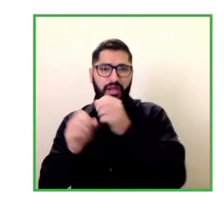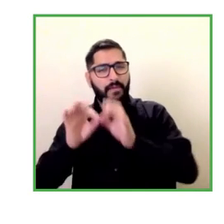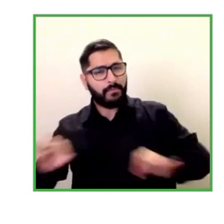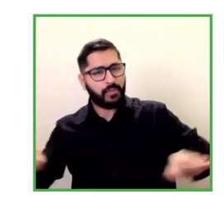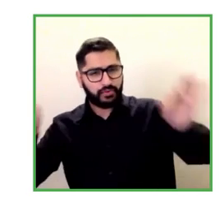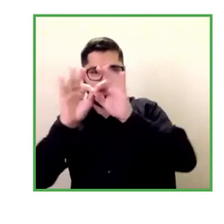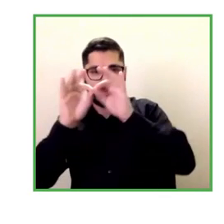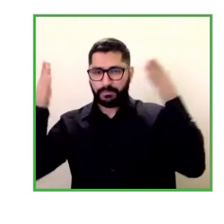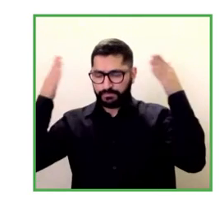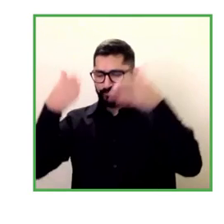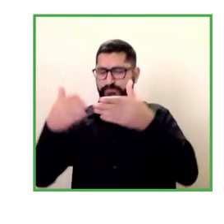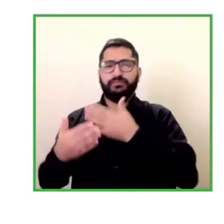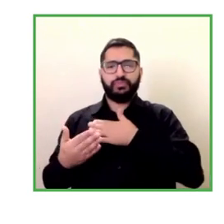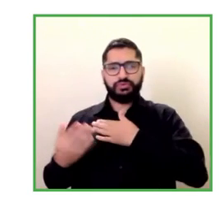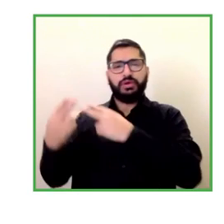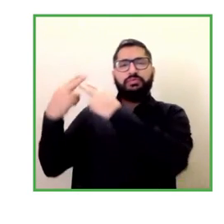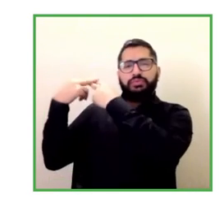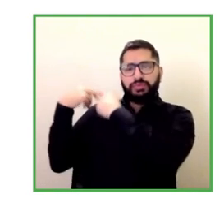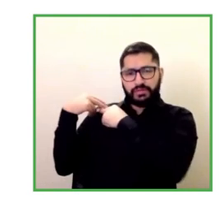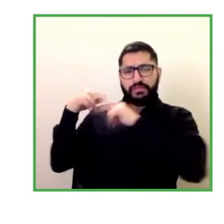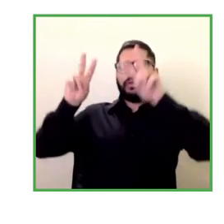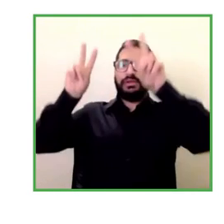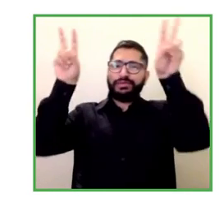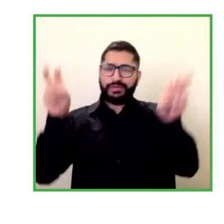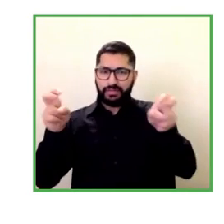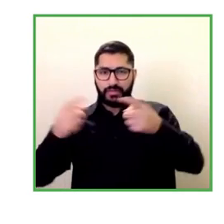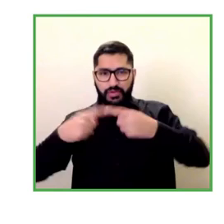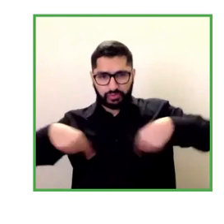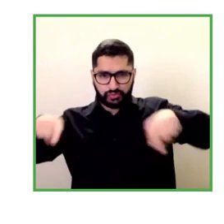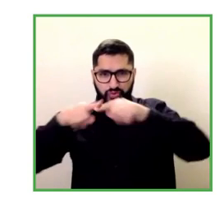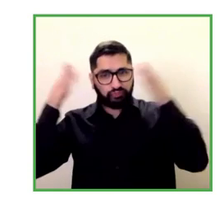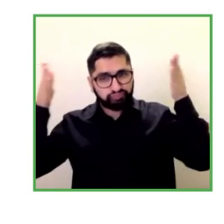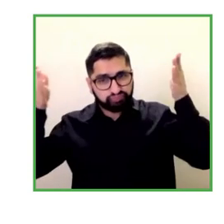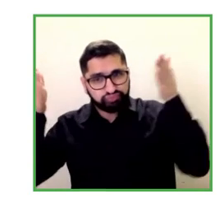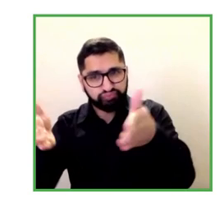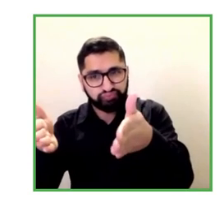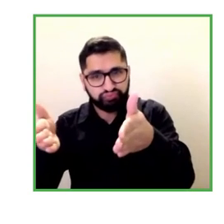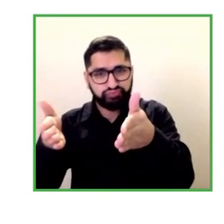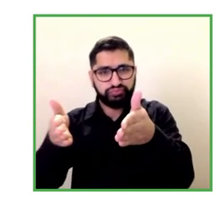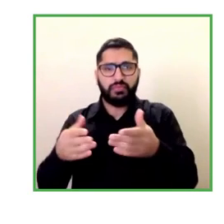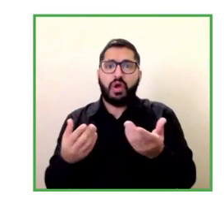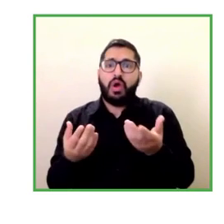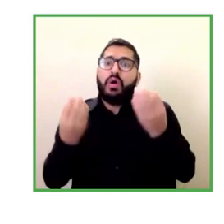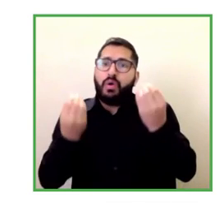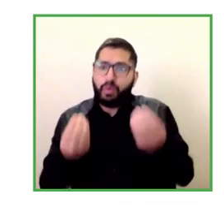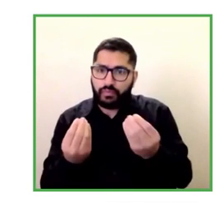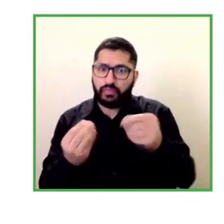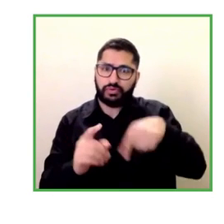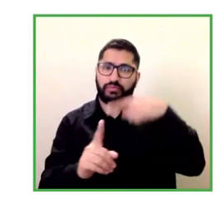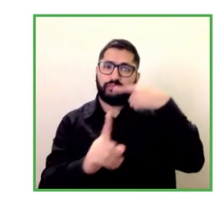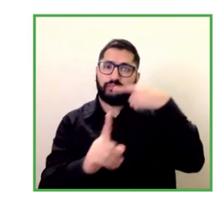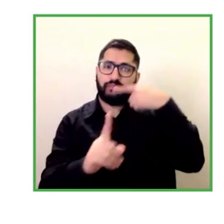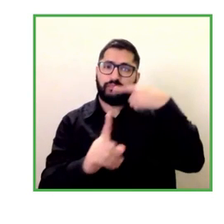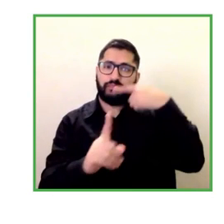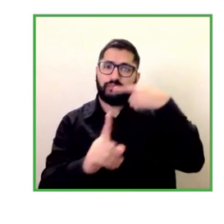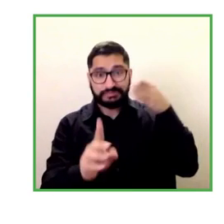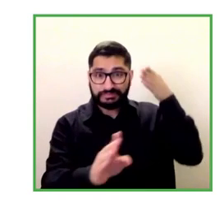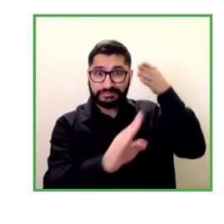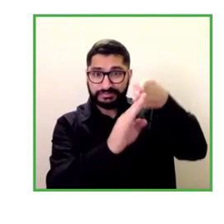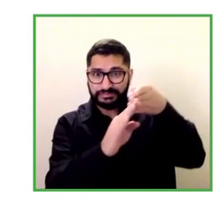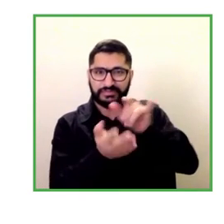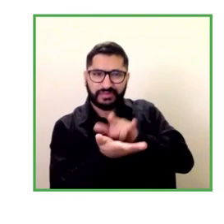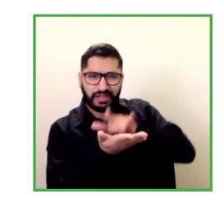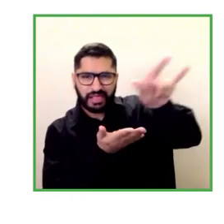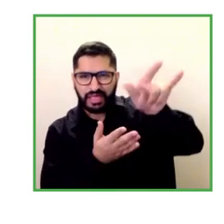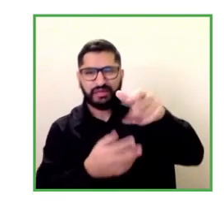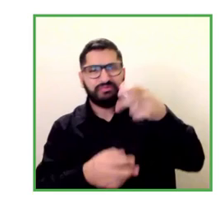for our network, something that we are putting all of our efforts and focus. And because of the geographical constraints, this is